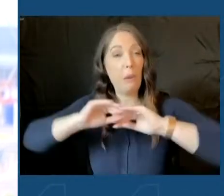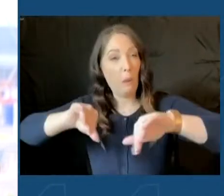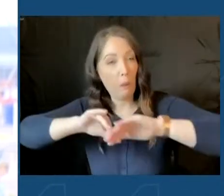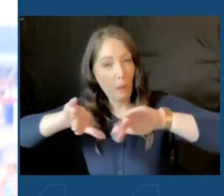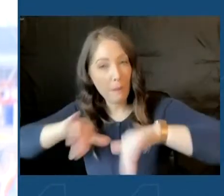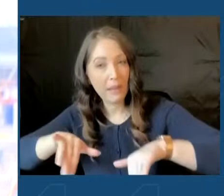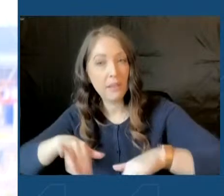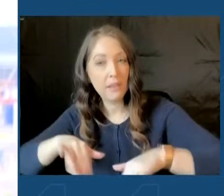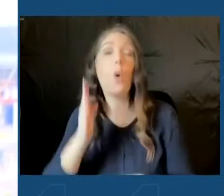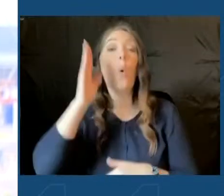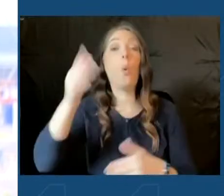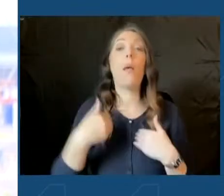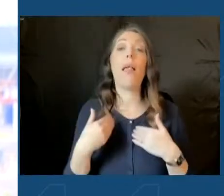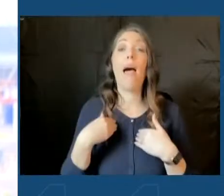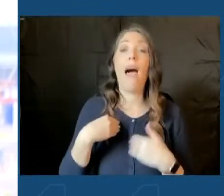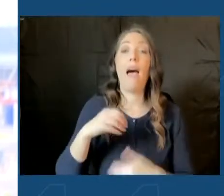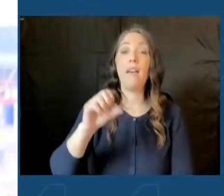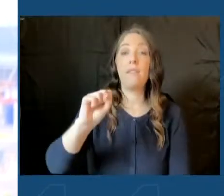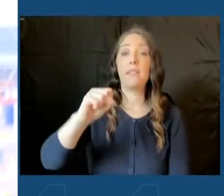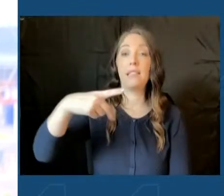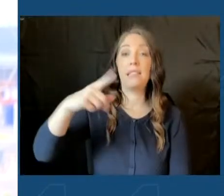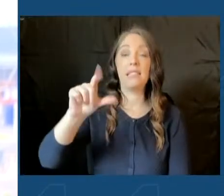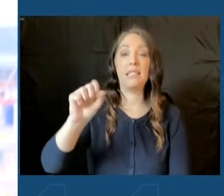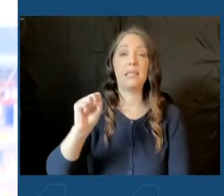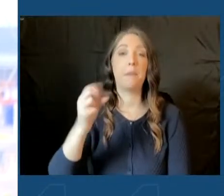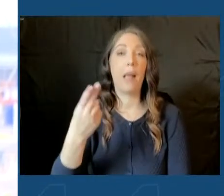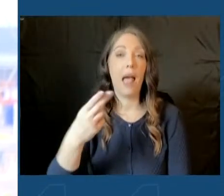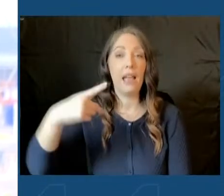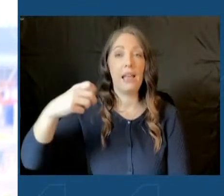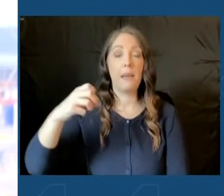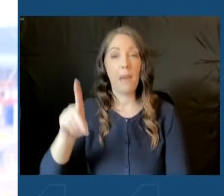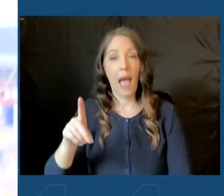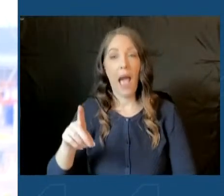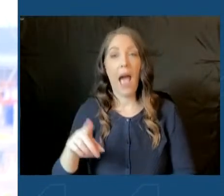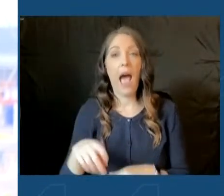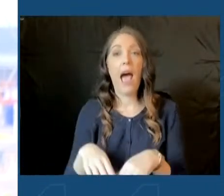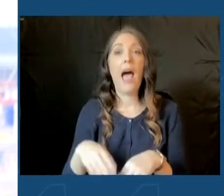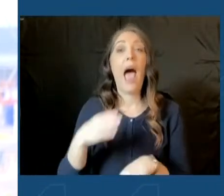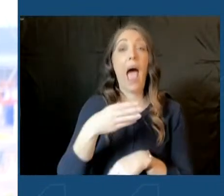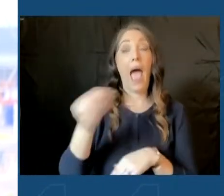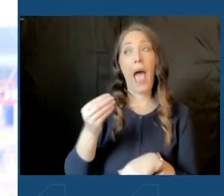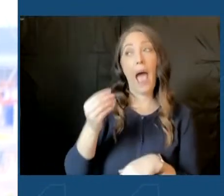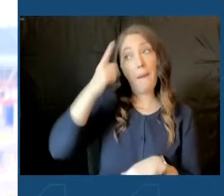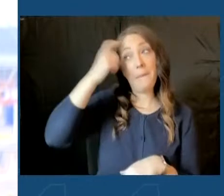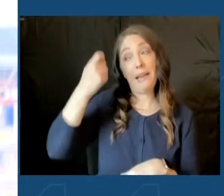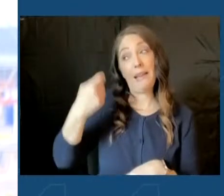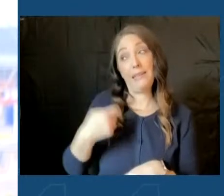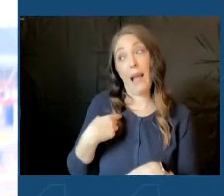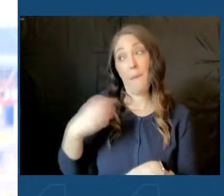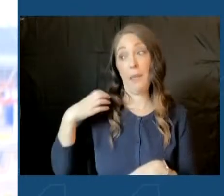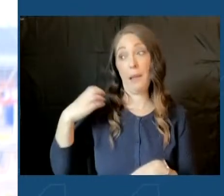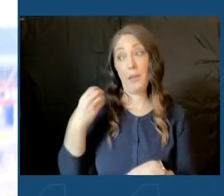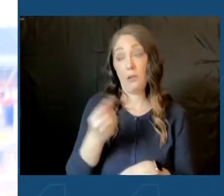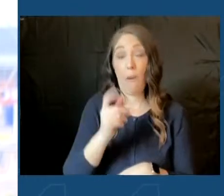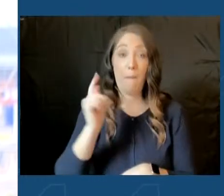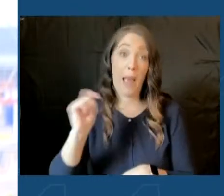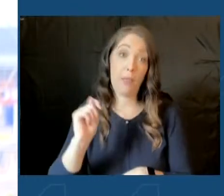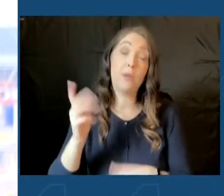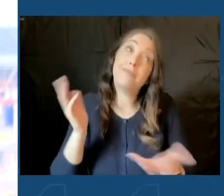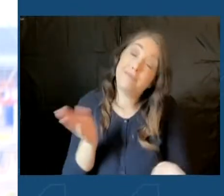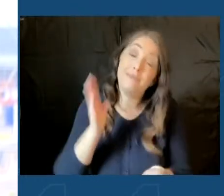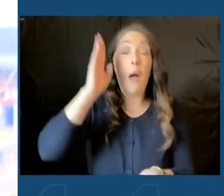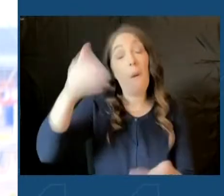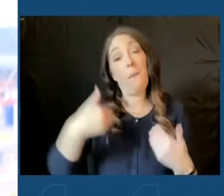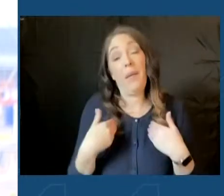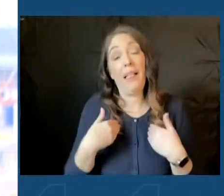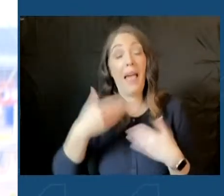enhanced playground equipment, and because truly at some level I am the commissioner of bathrooms, better bathrooms in our parks, because that's the number one complaint. If we